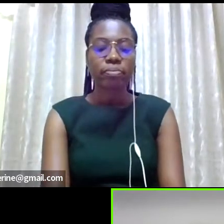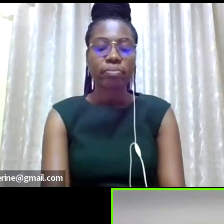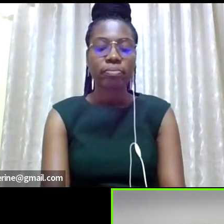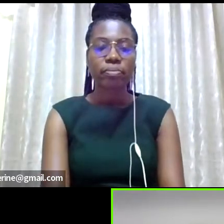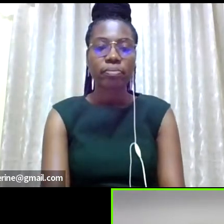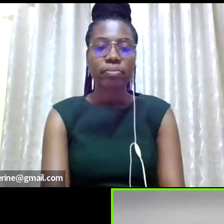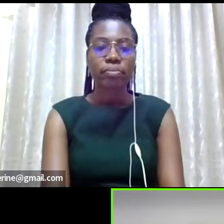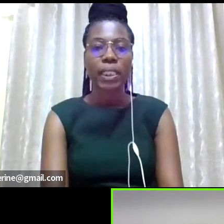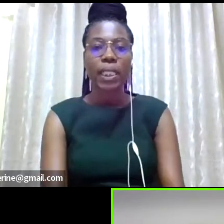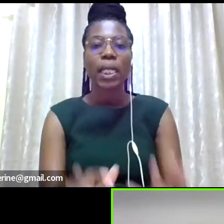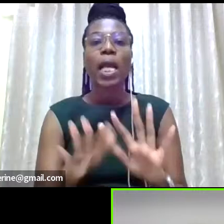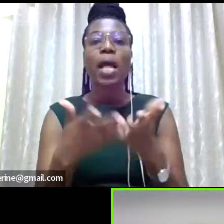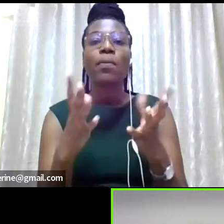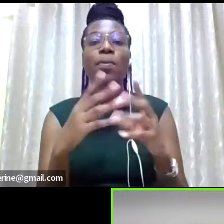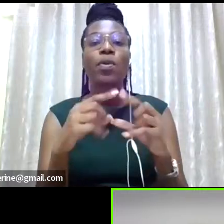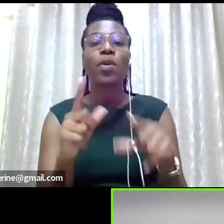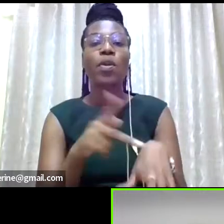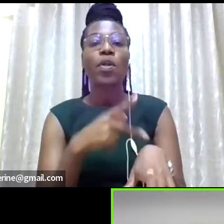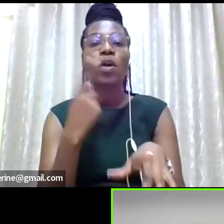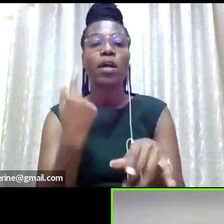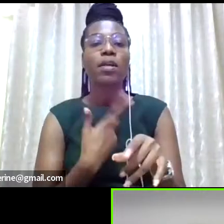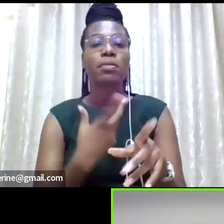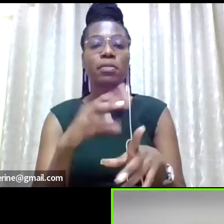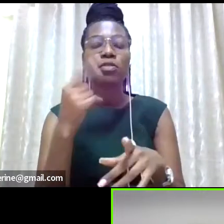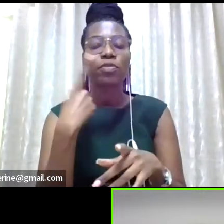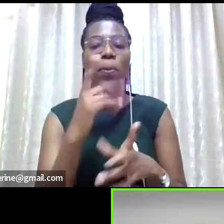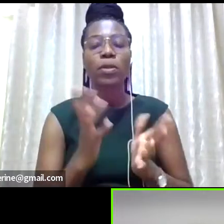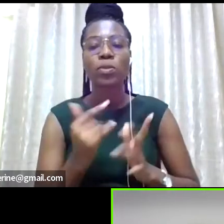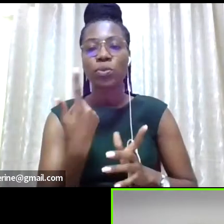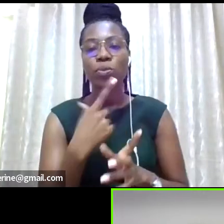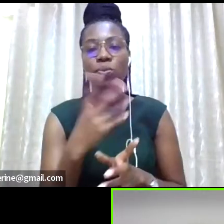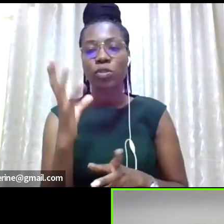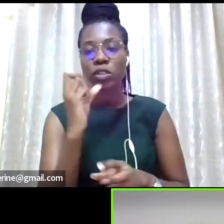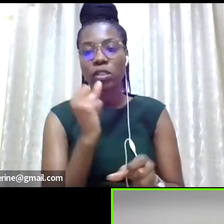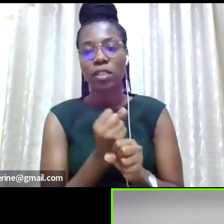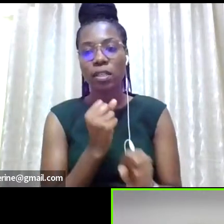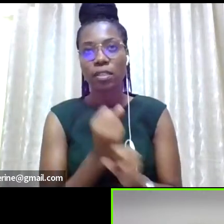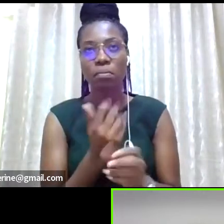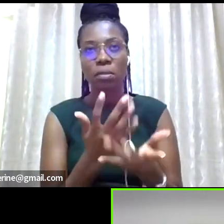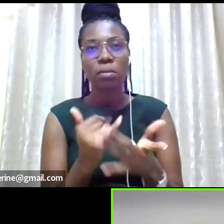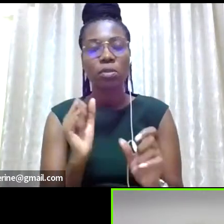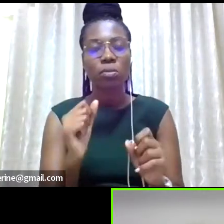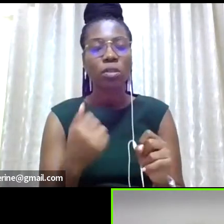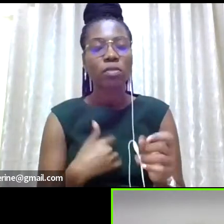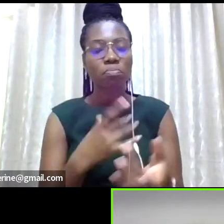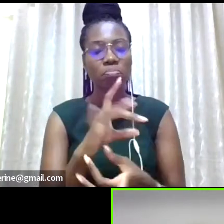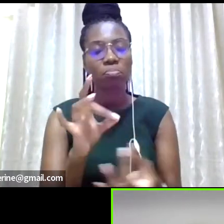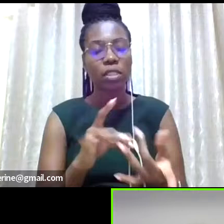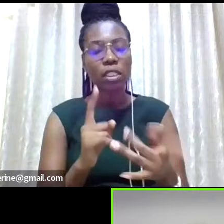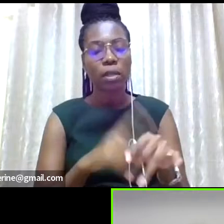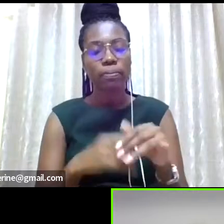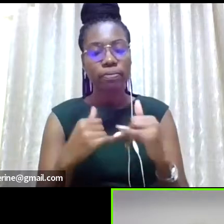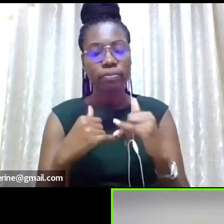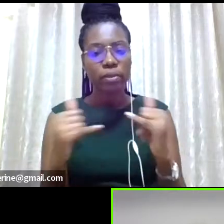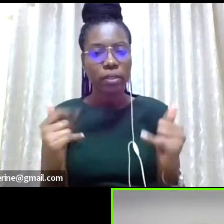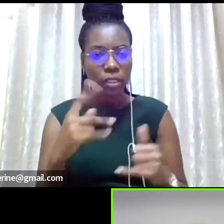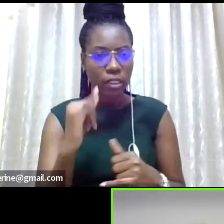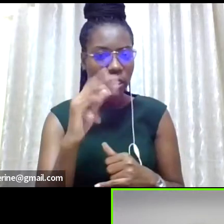How long should we take to prepare final dues for absconding? Is there a specific timeline we should abide by? Kinyanjui?